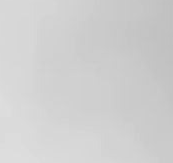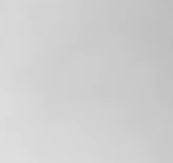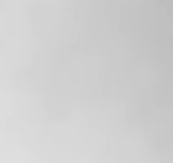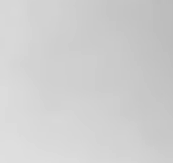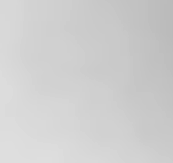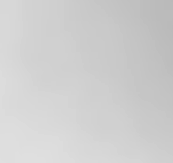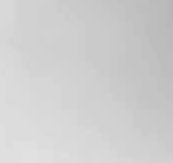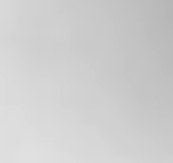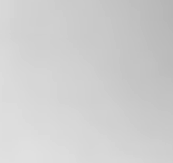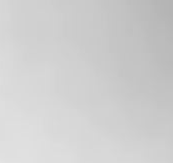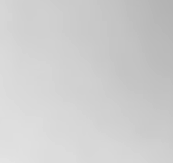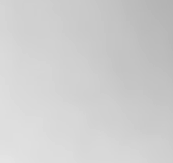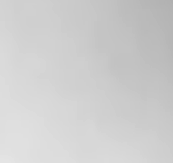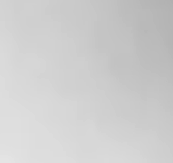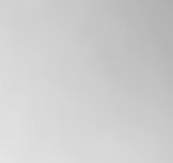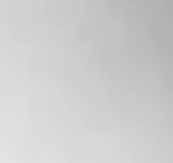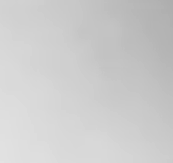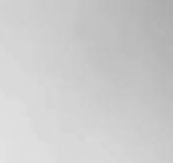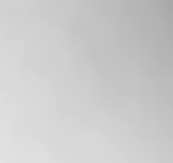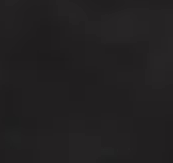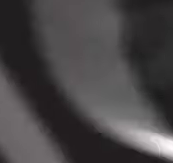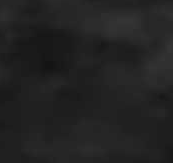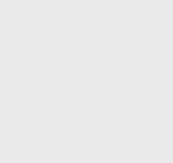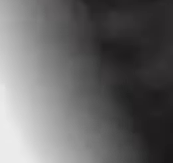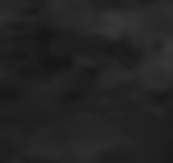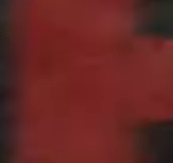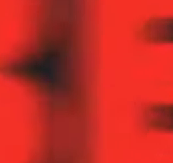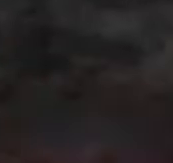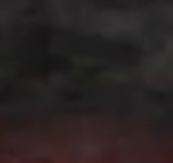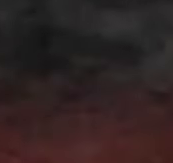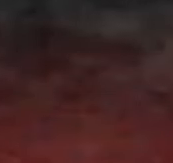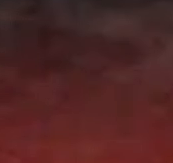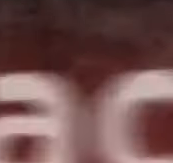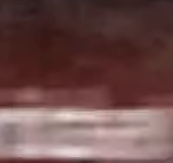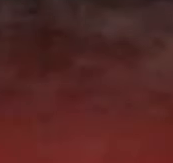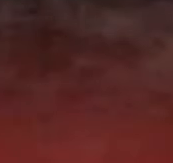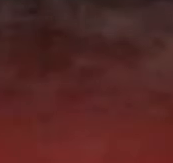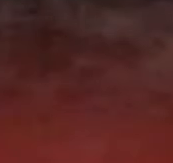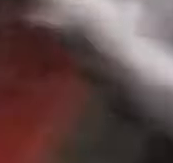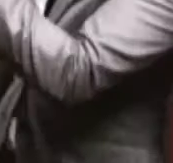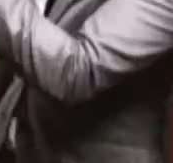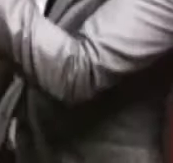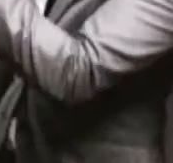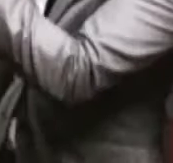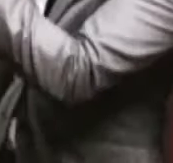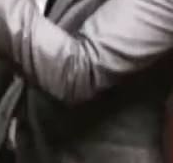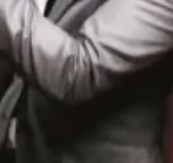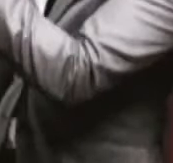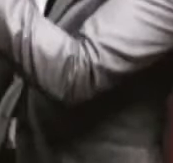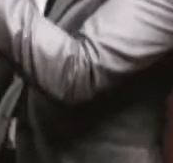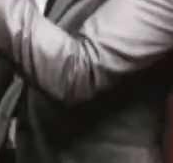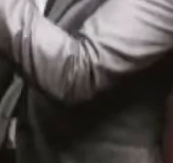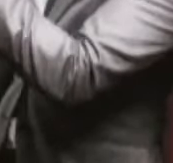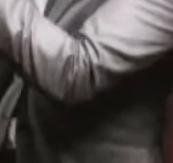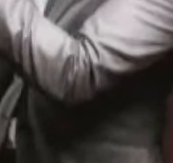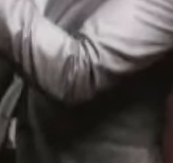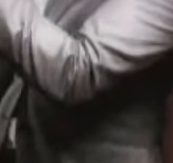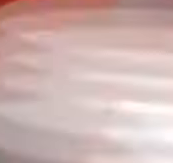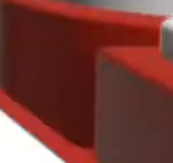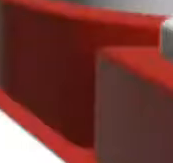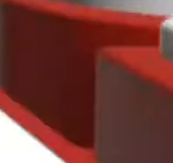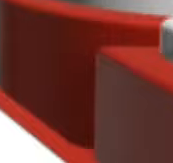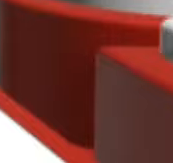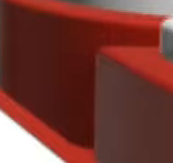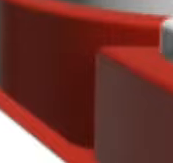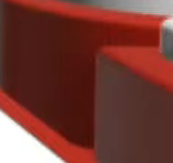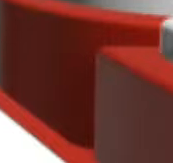style you can afford. It's Black Tag November, where every day is Black Friday at Hi-Fi Corp.